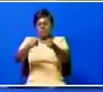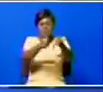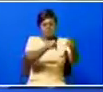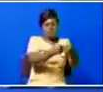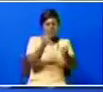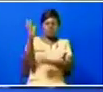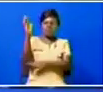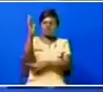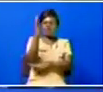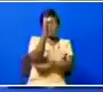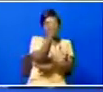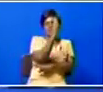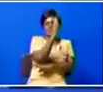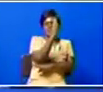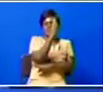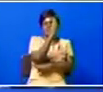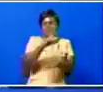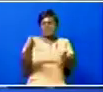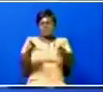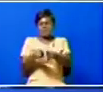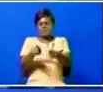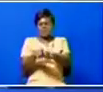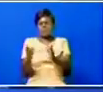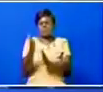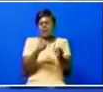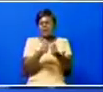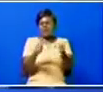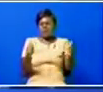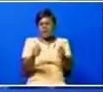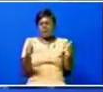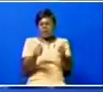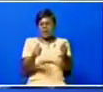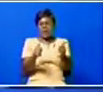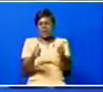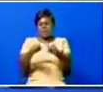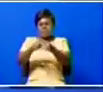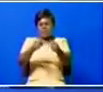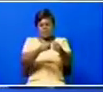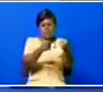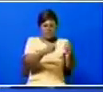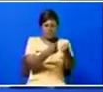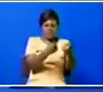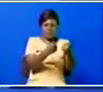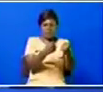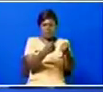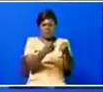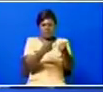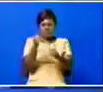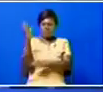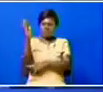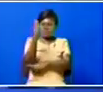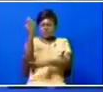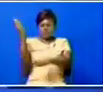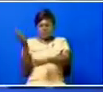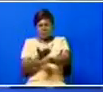our forests, have systematically executed plunder and pillaging of